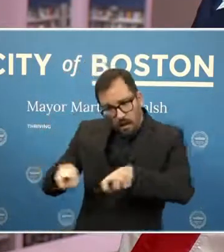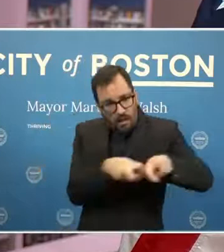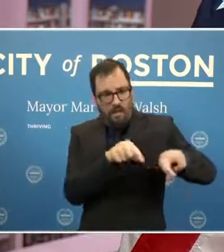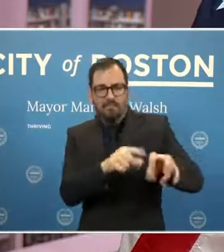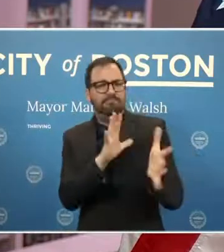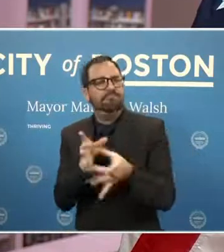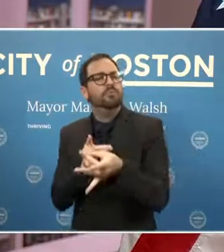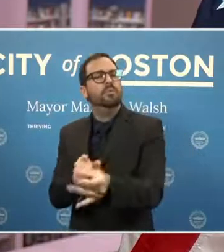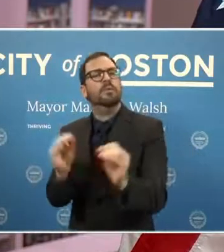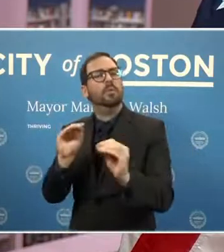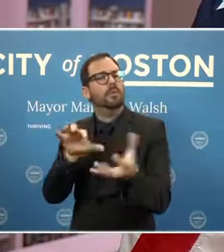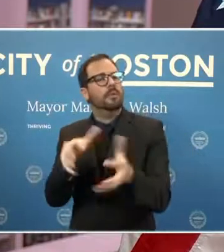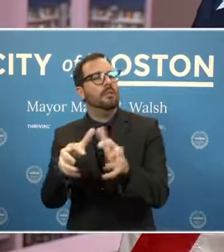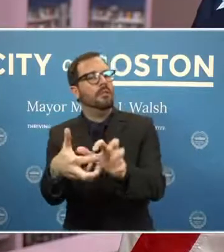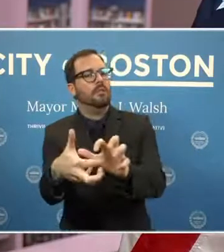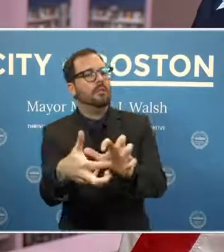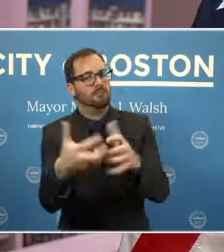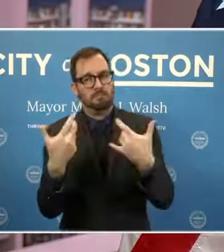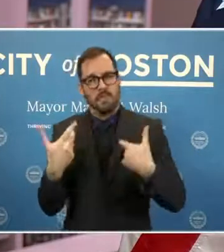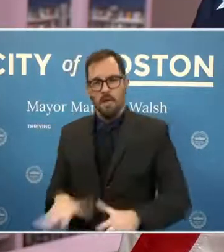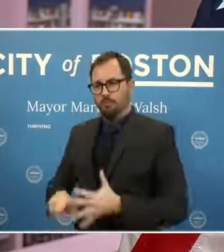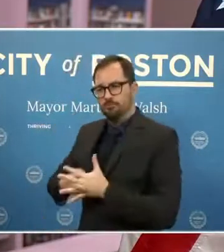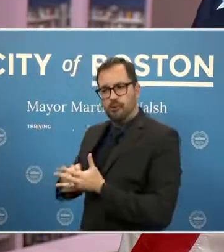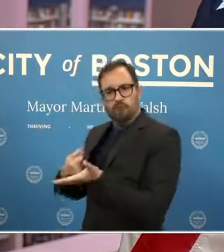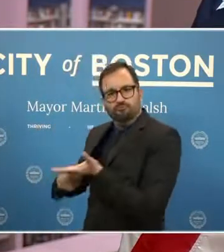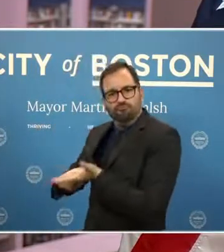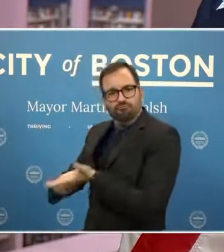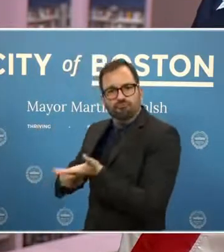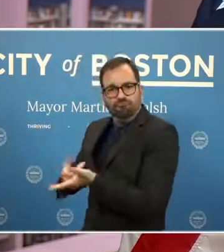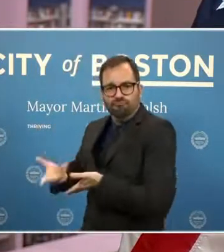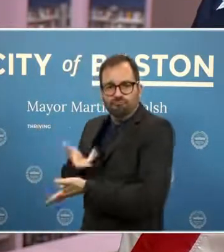prepared Boston to build back stronger than ever.